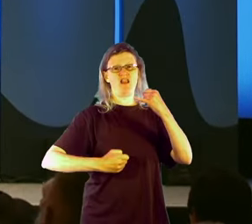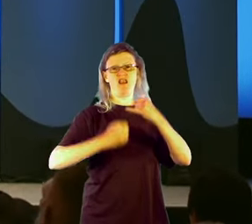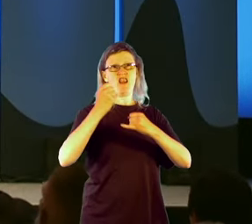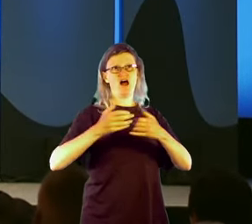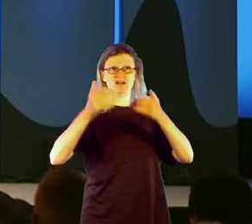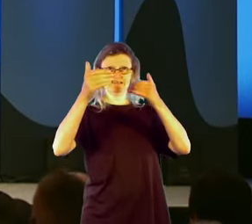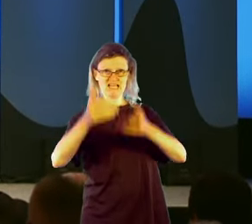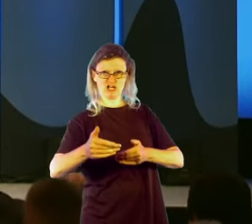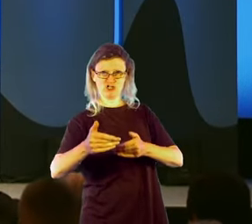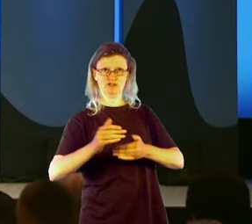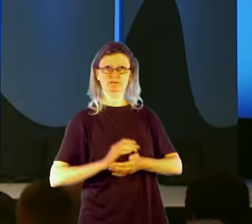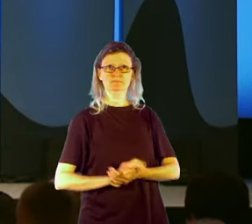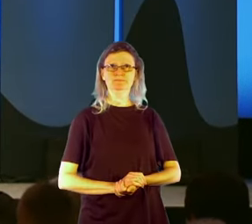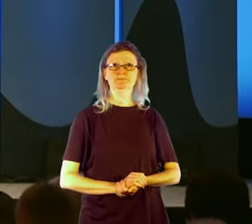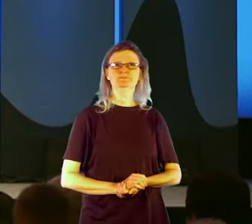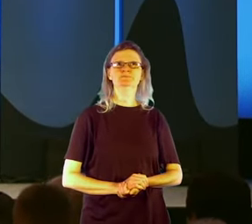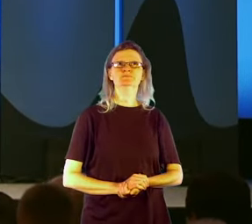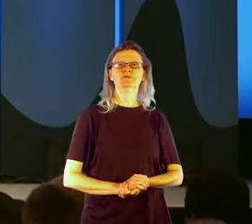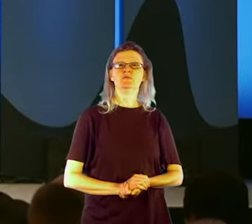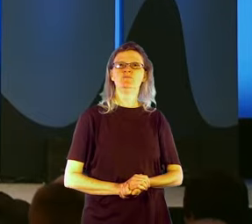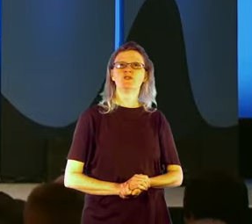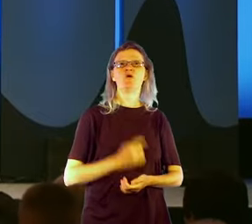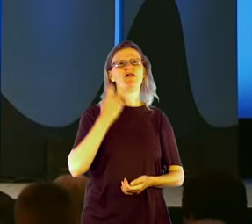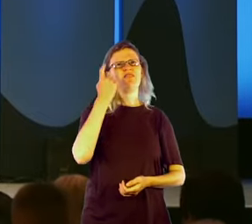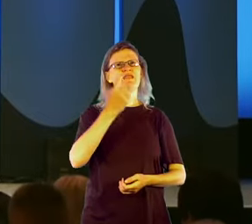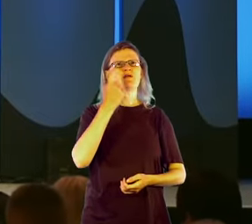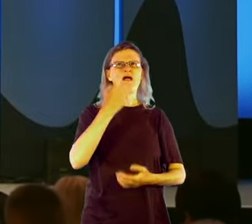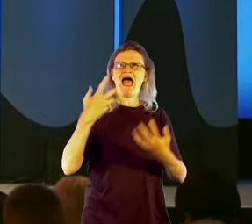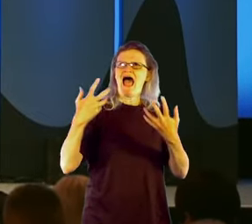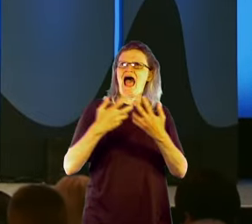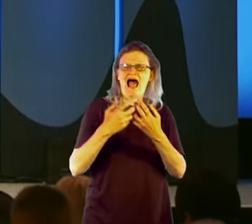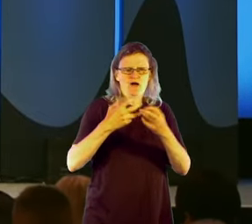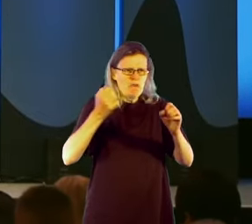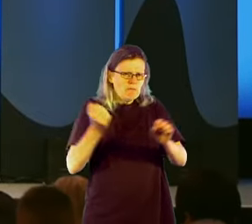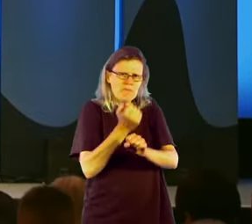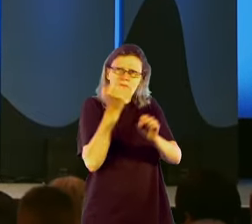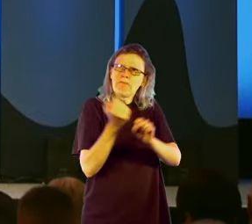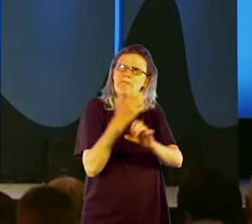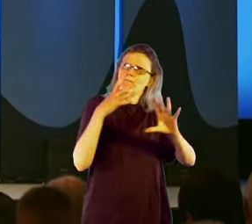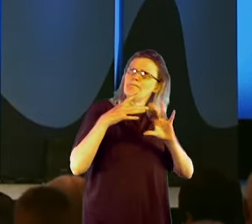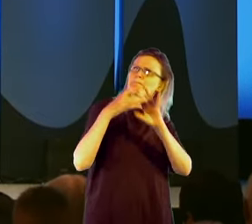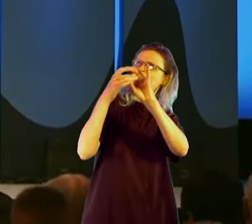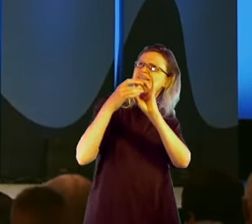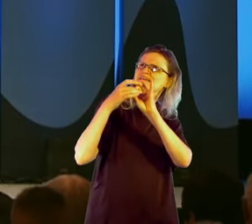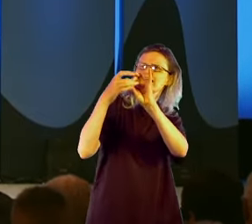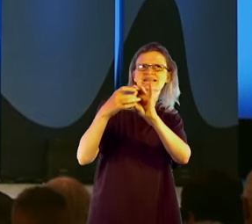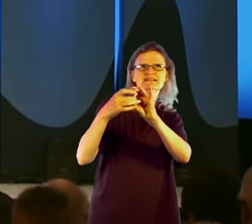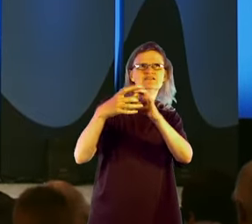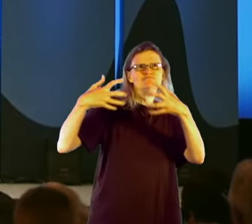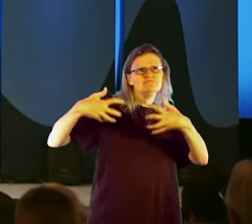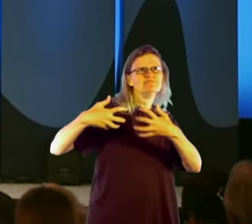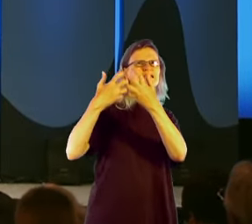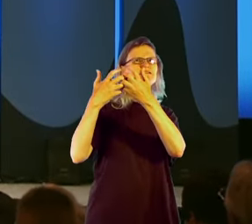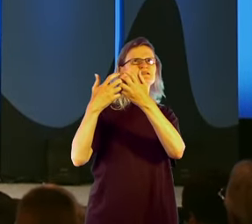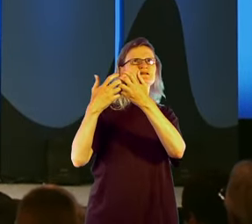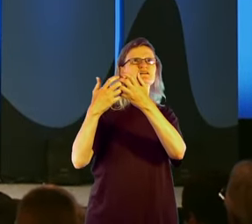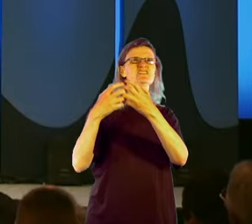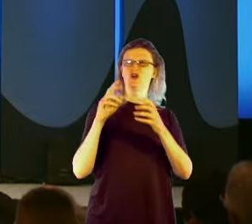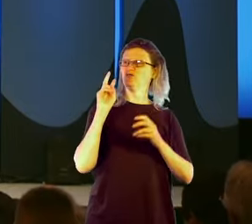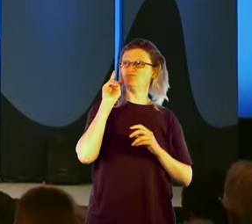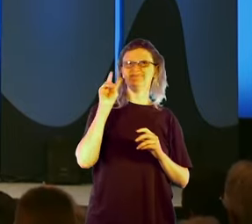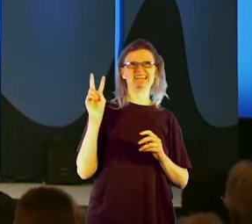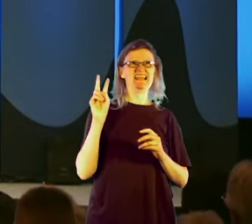think about being mended, being redeemed, being restored. So here's our